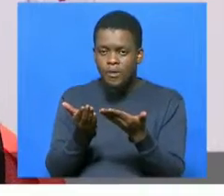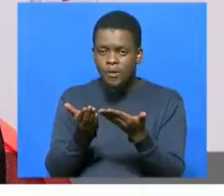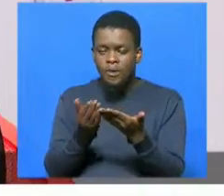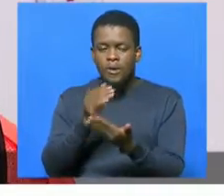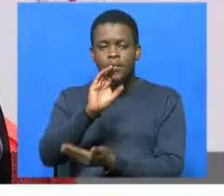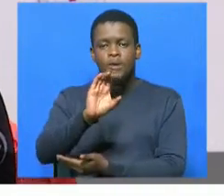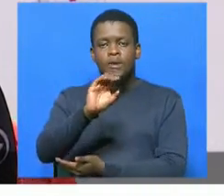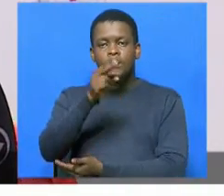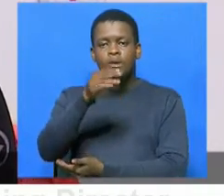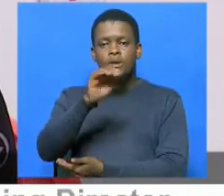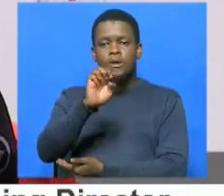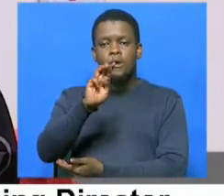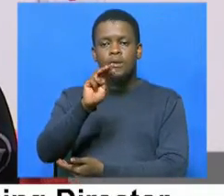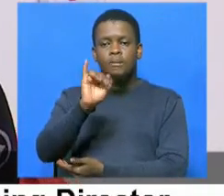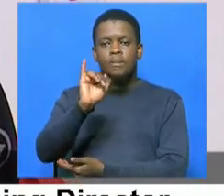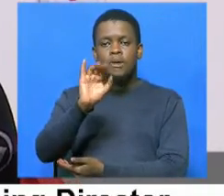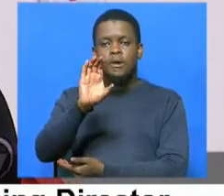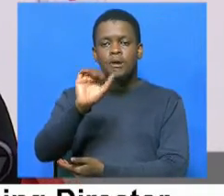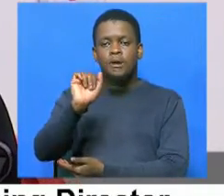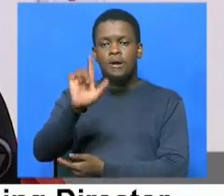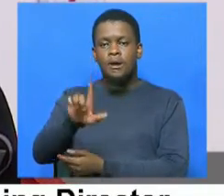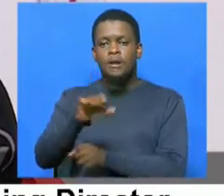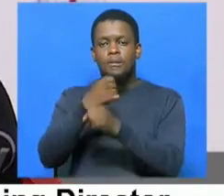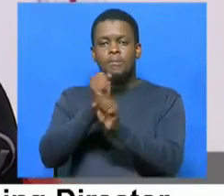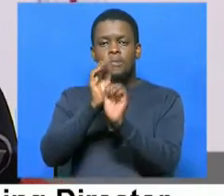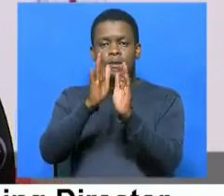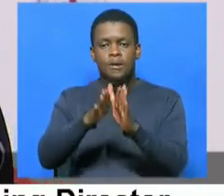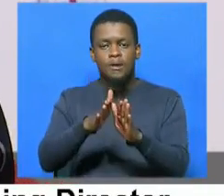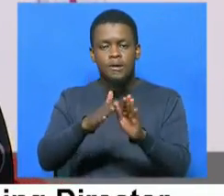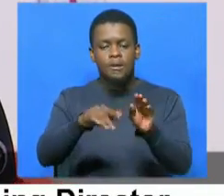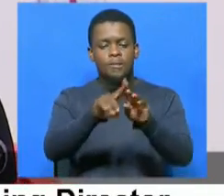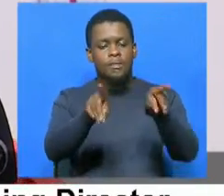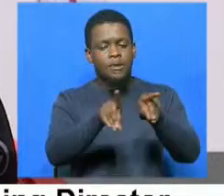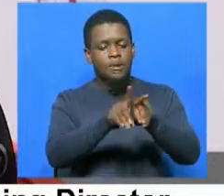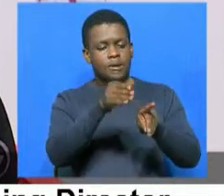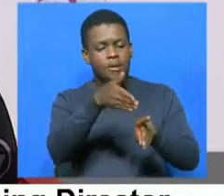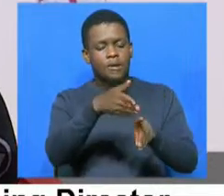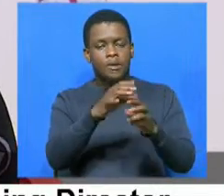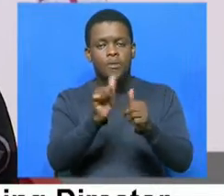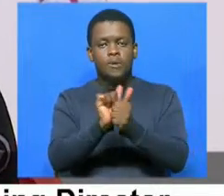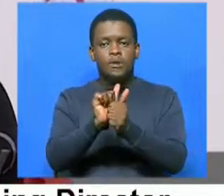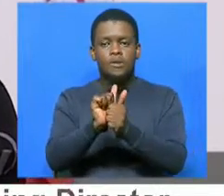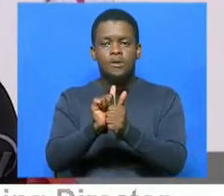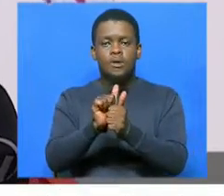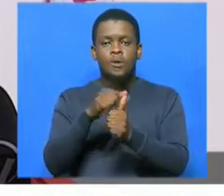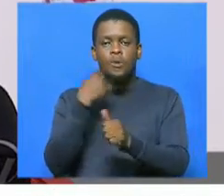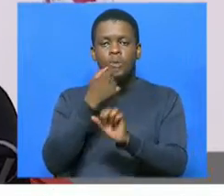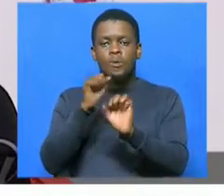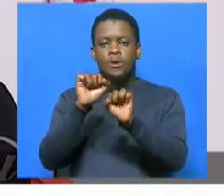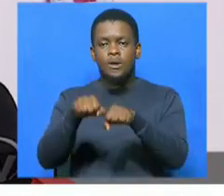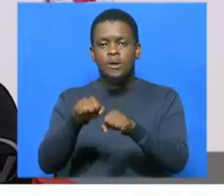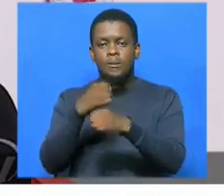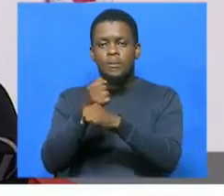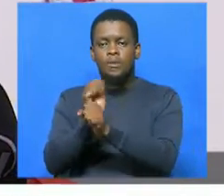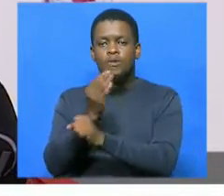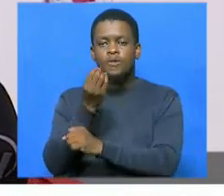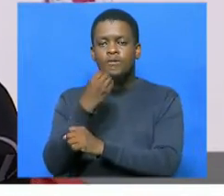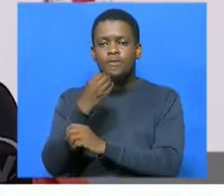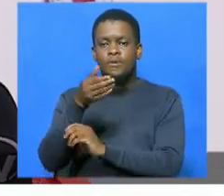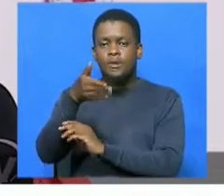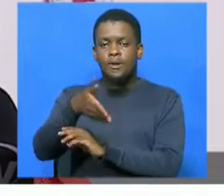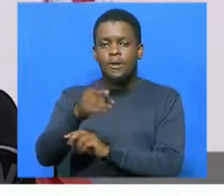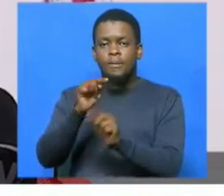area and also food manufacturing facilities as well that can utilize the salt that we